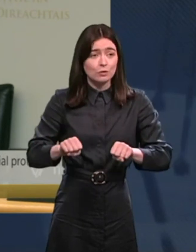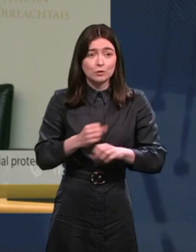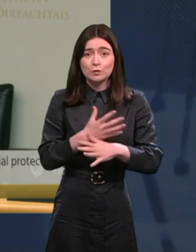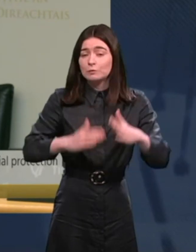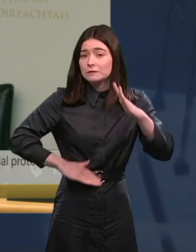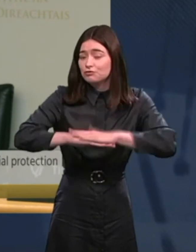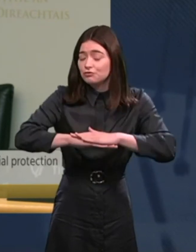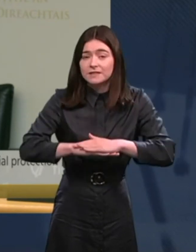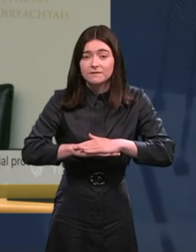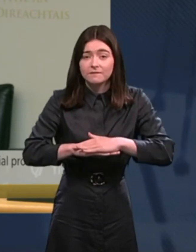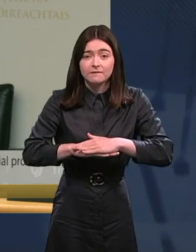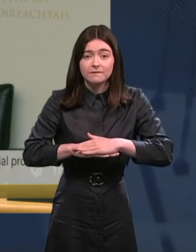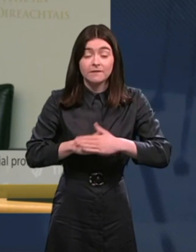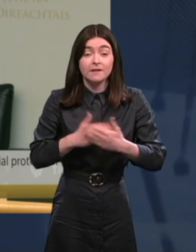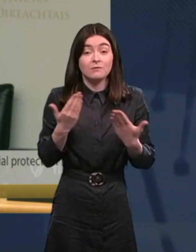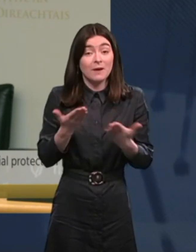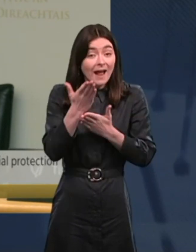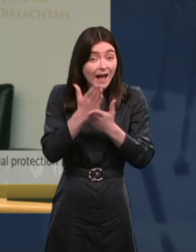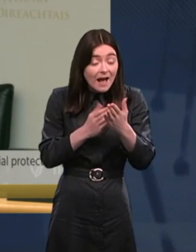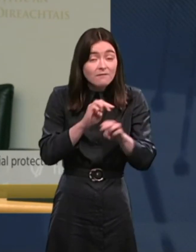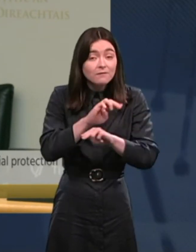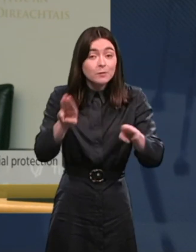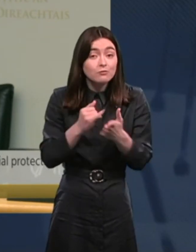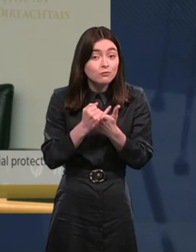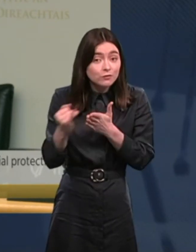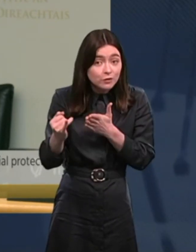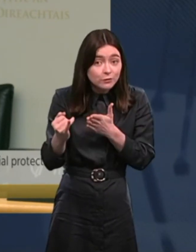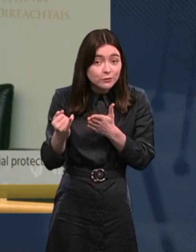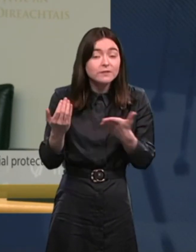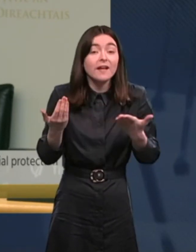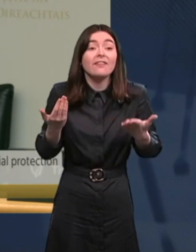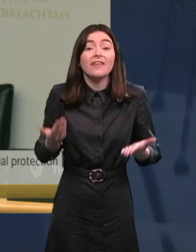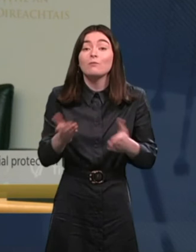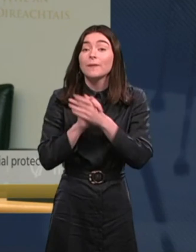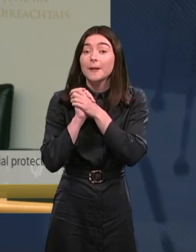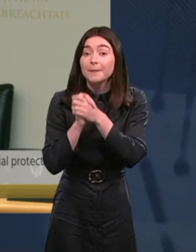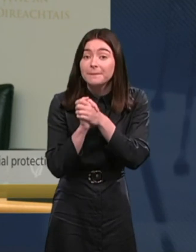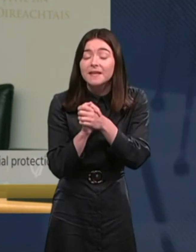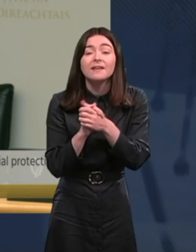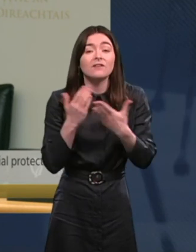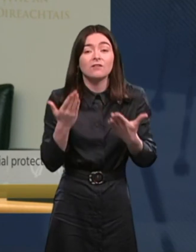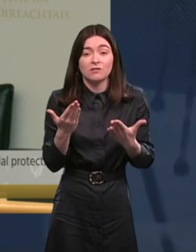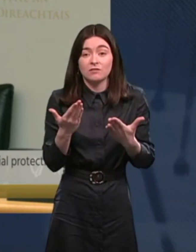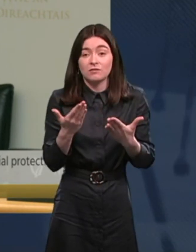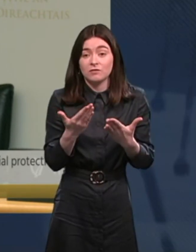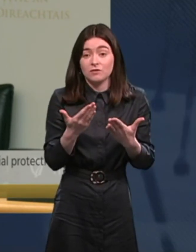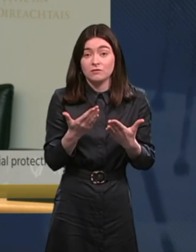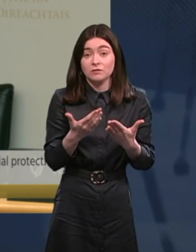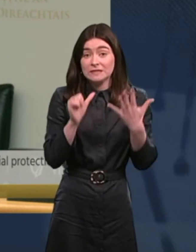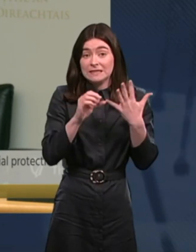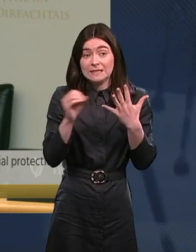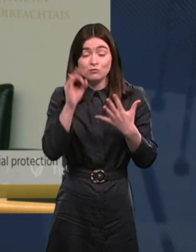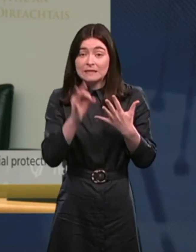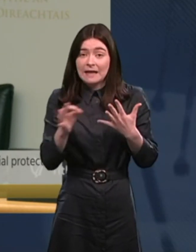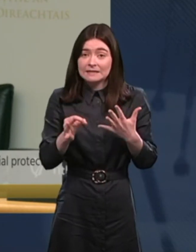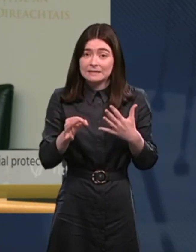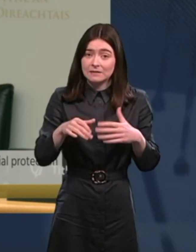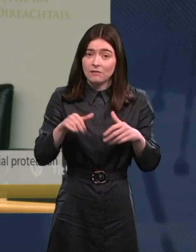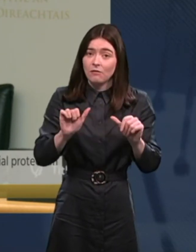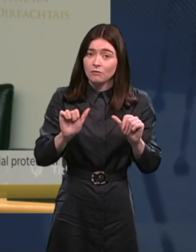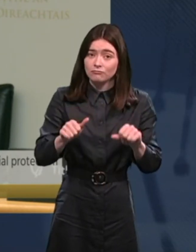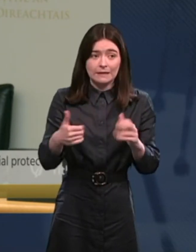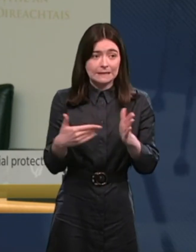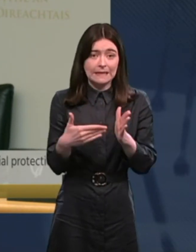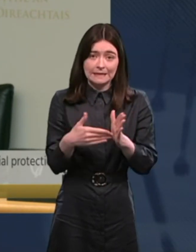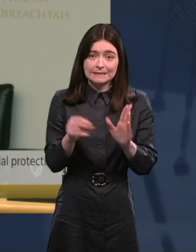over half of the people who apply are refused, and then on appeal, almost 2/3 are granted. So if it